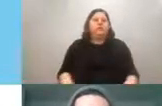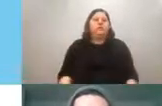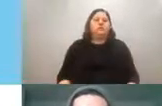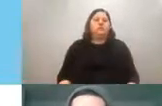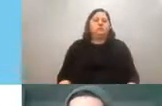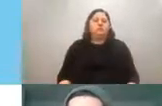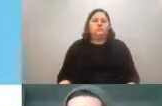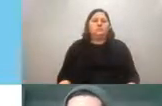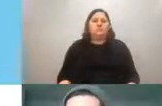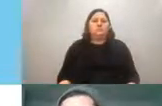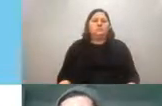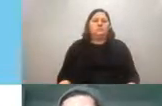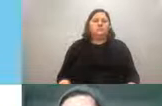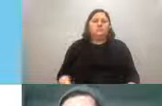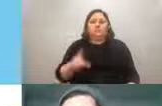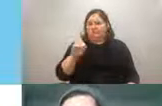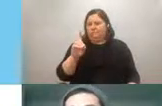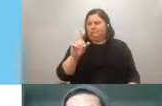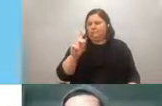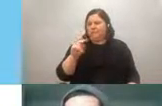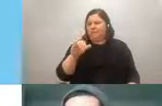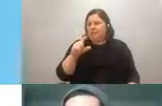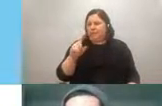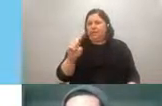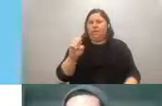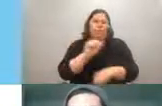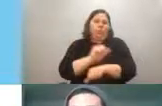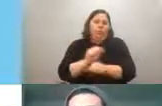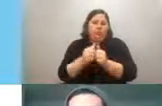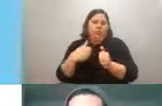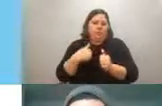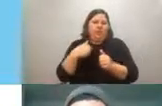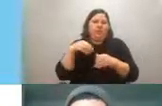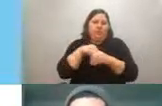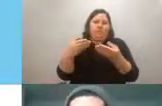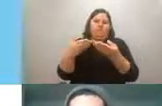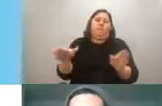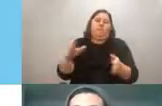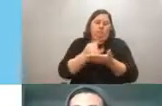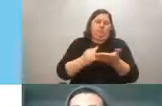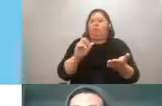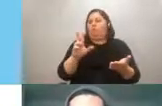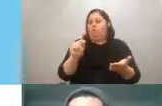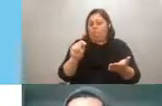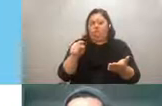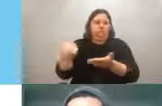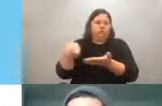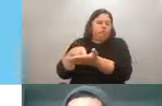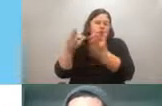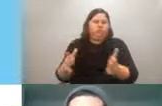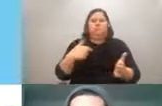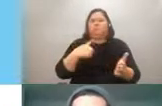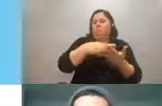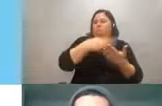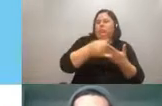uh and then danielle like works in with me in public art uh as a registrar i'm a project manager